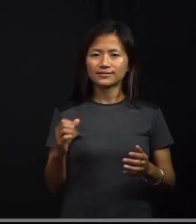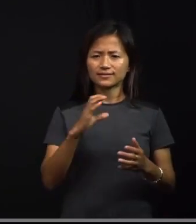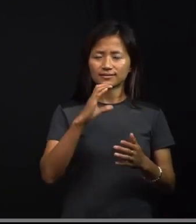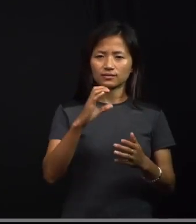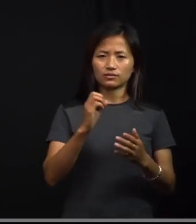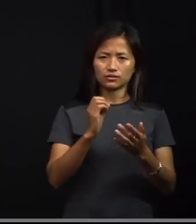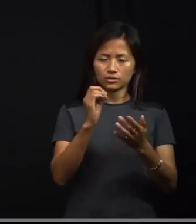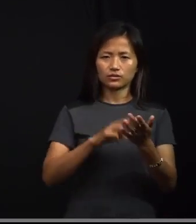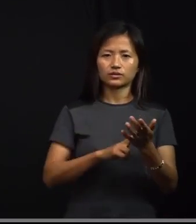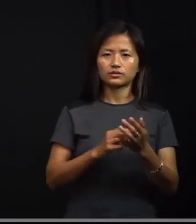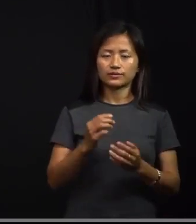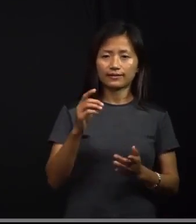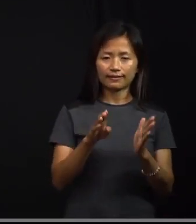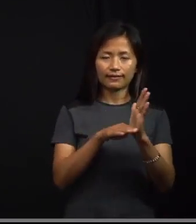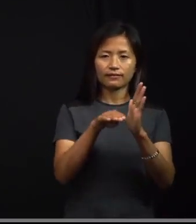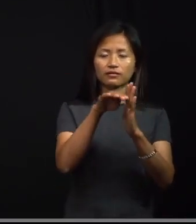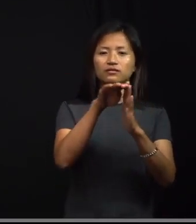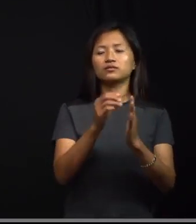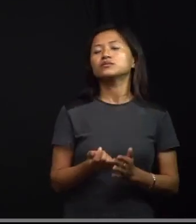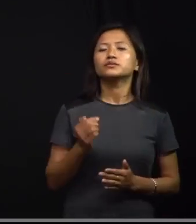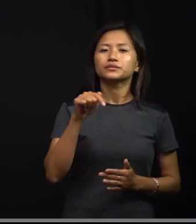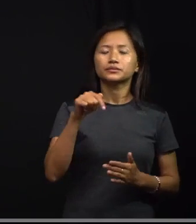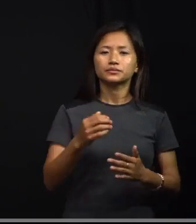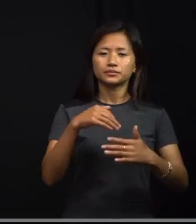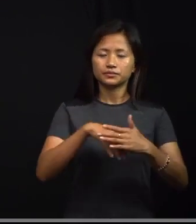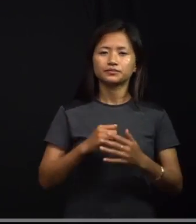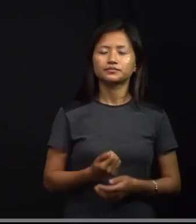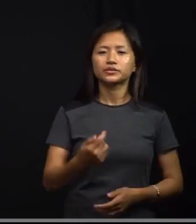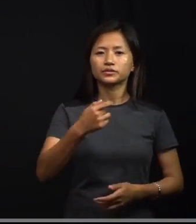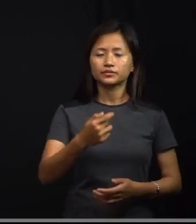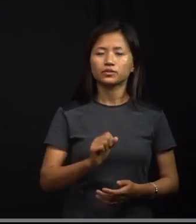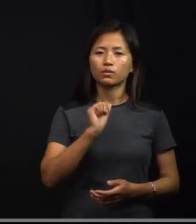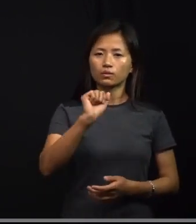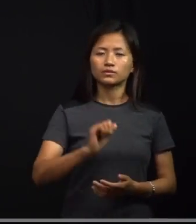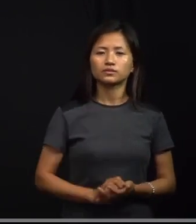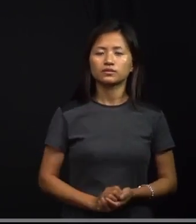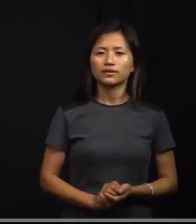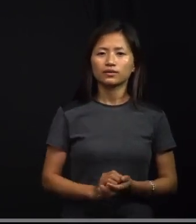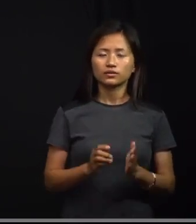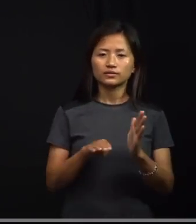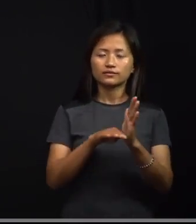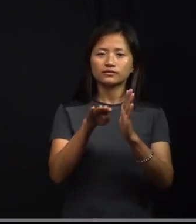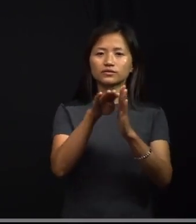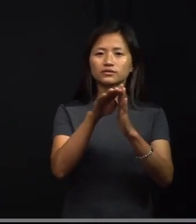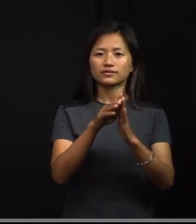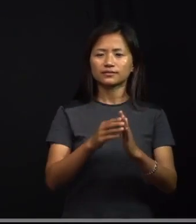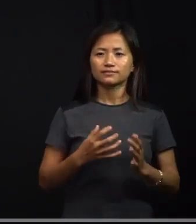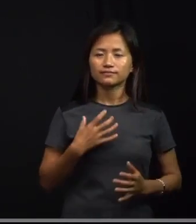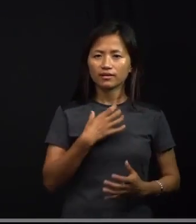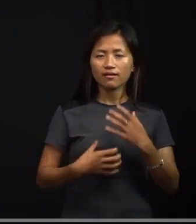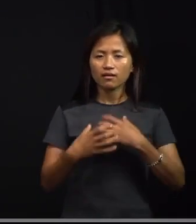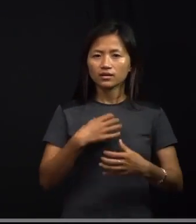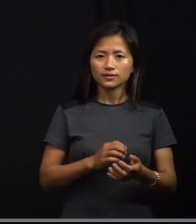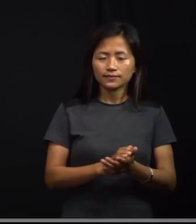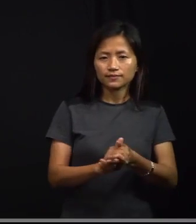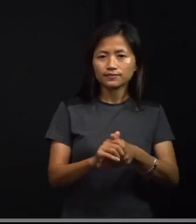complex skills will be developed in you. Okay, and then you develop interest also. What is interest? Some of you